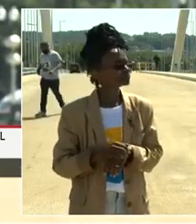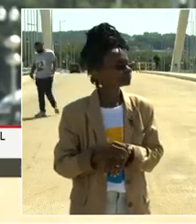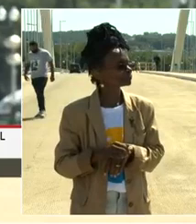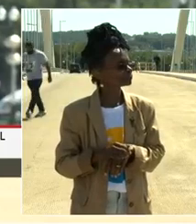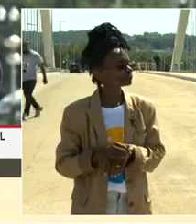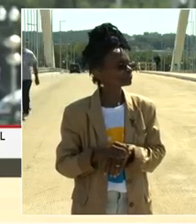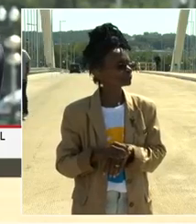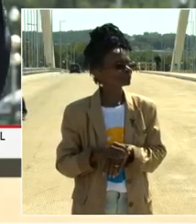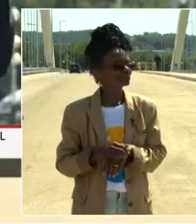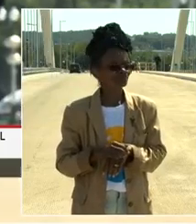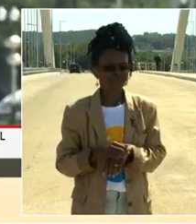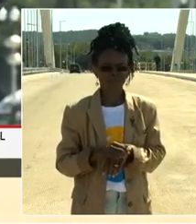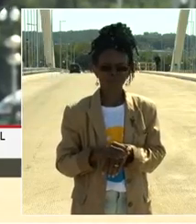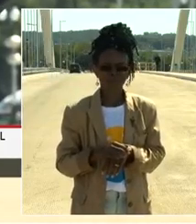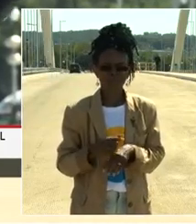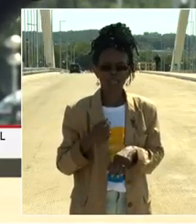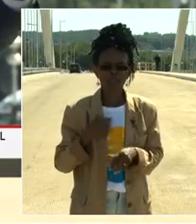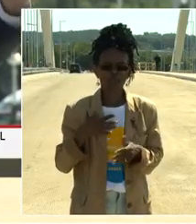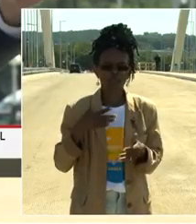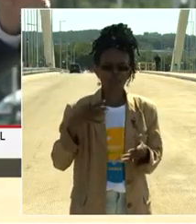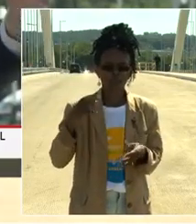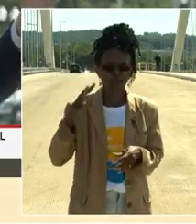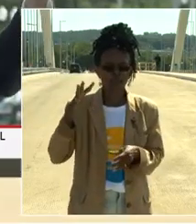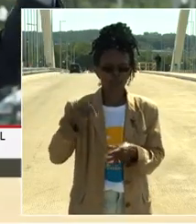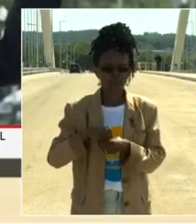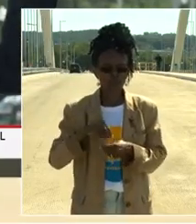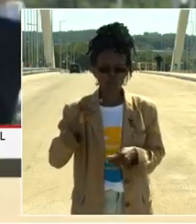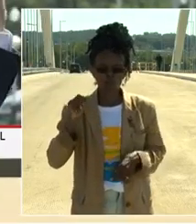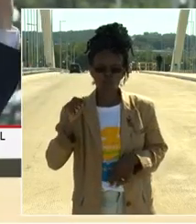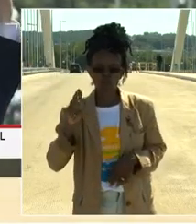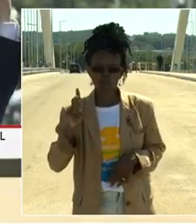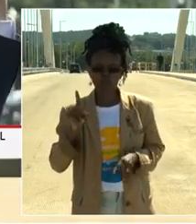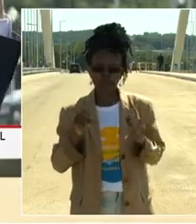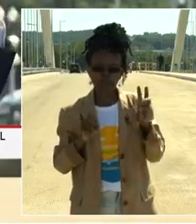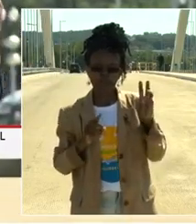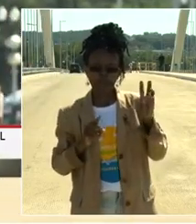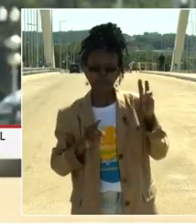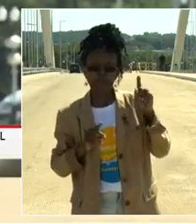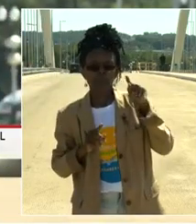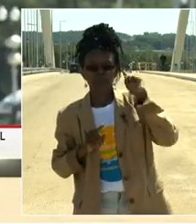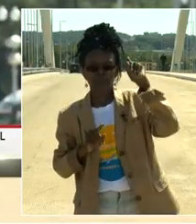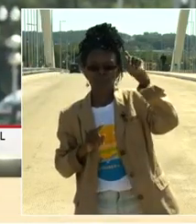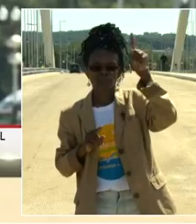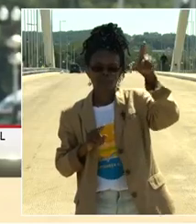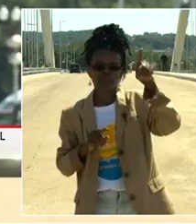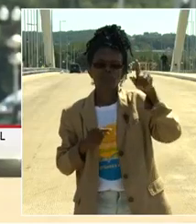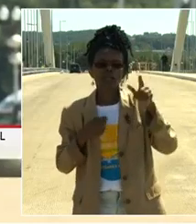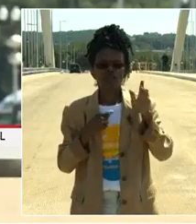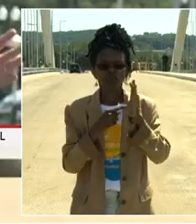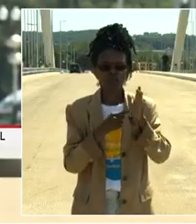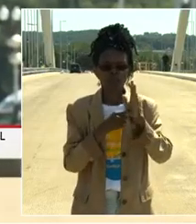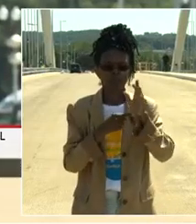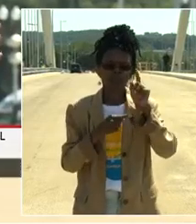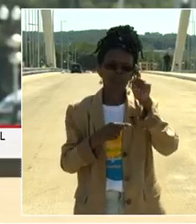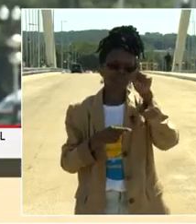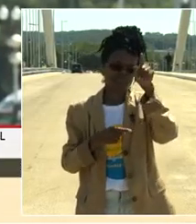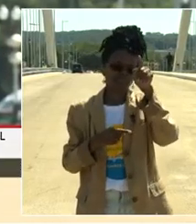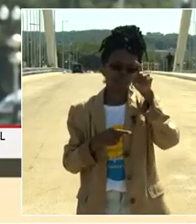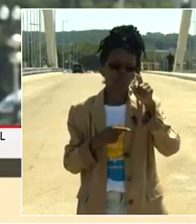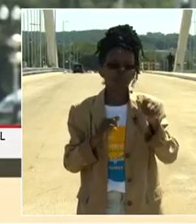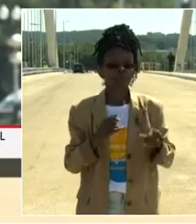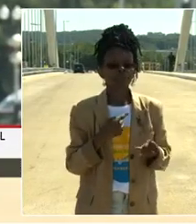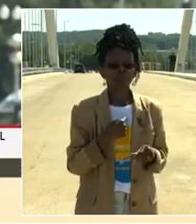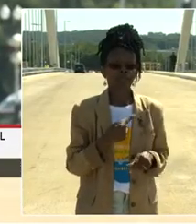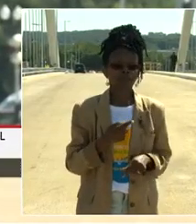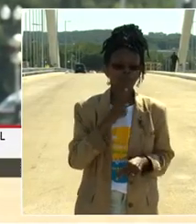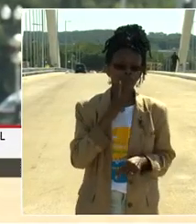Now, I represent Ward 6, which is that side, and my good friend Trayon White represents Ward 8 right here. And in the metaphor, in the lexicon and